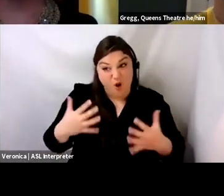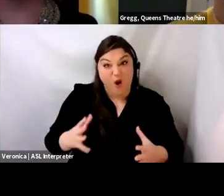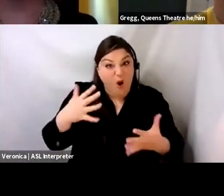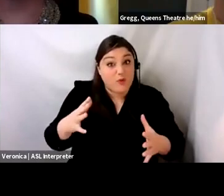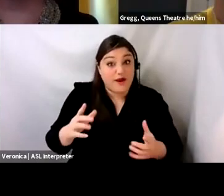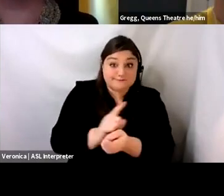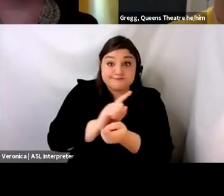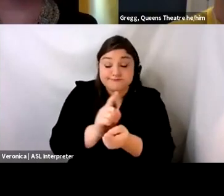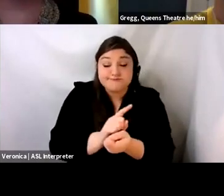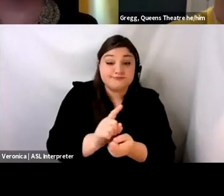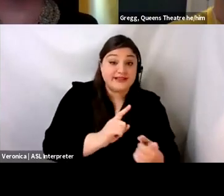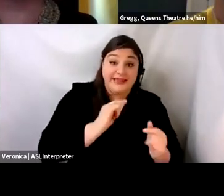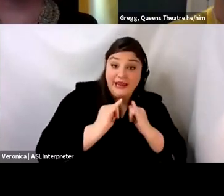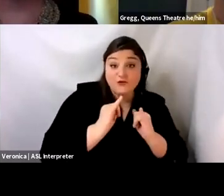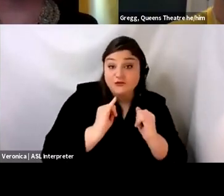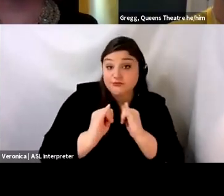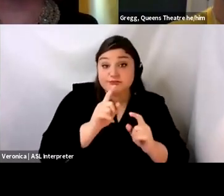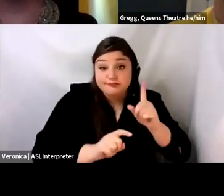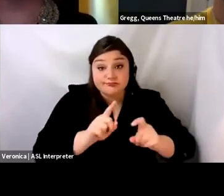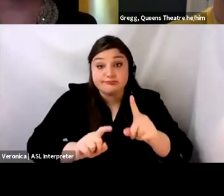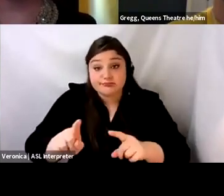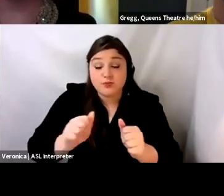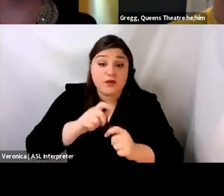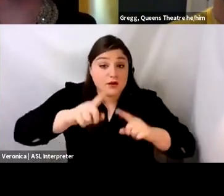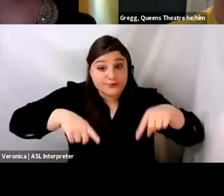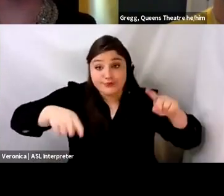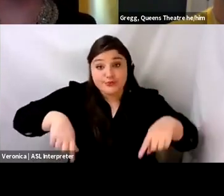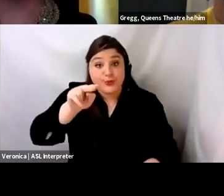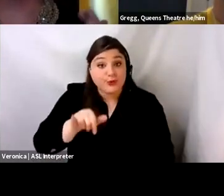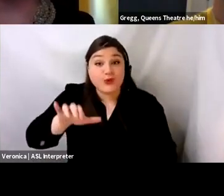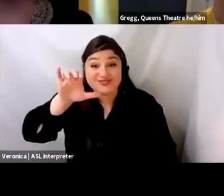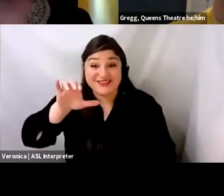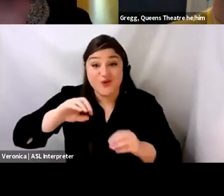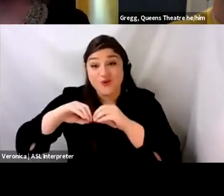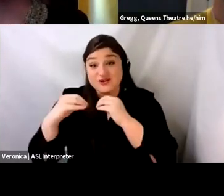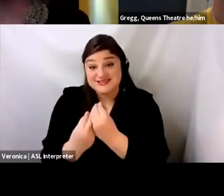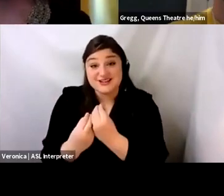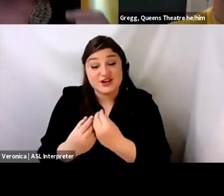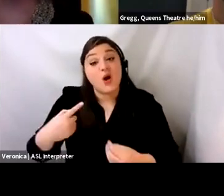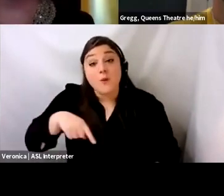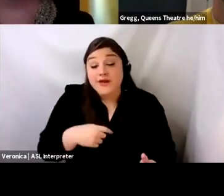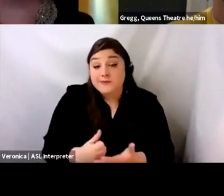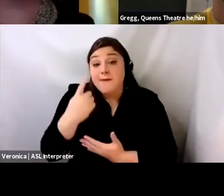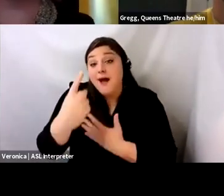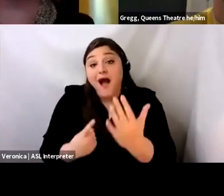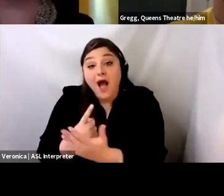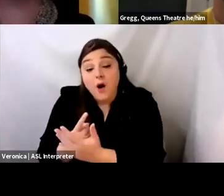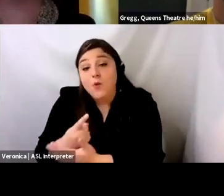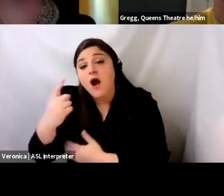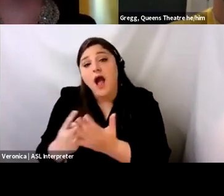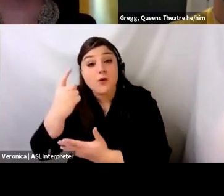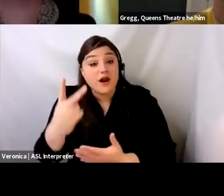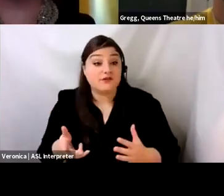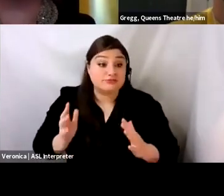City metro area, taking time like hour, hour and a half with different folks working in these access positions and cultural